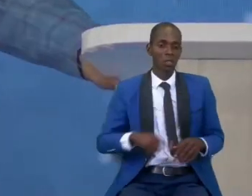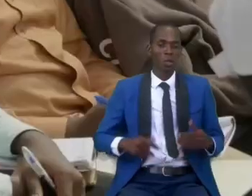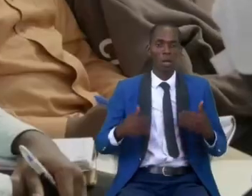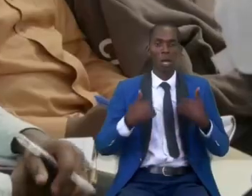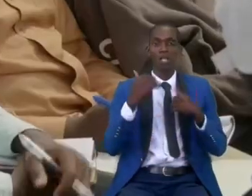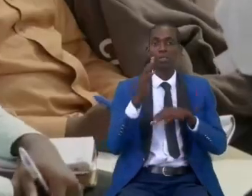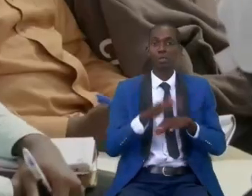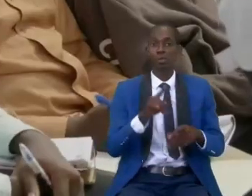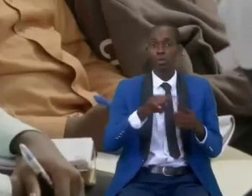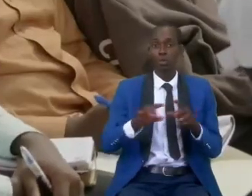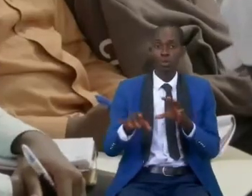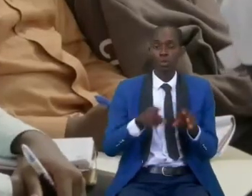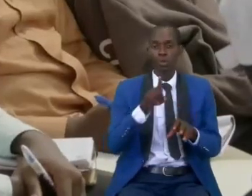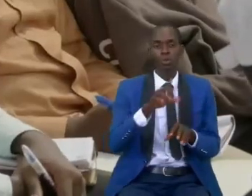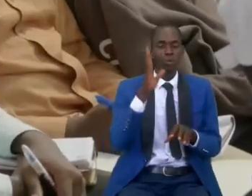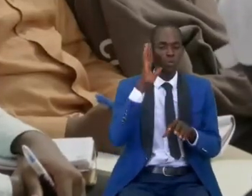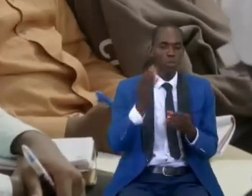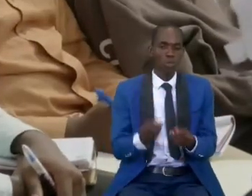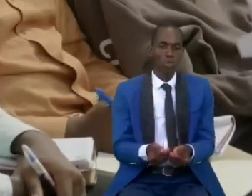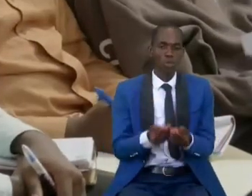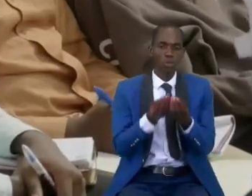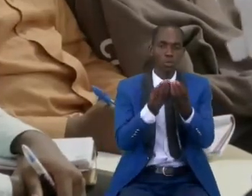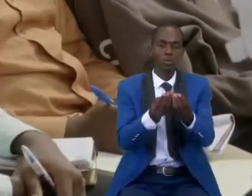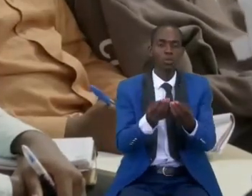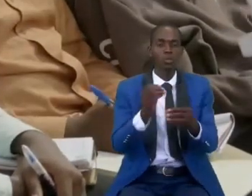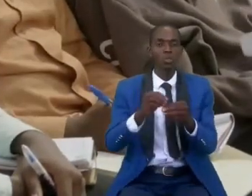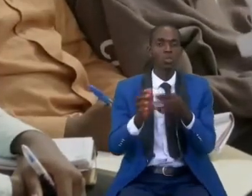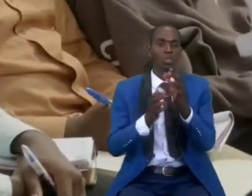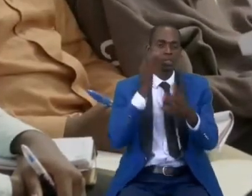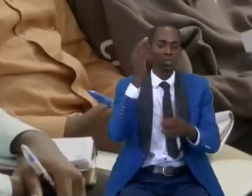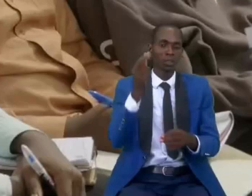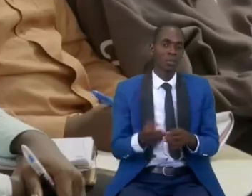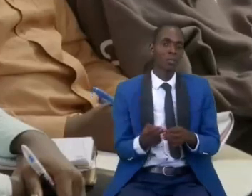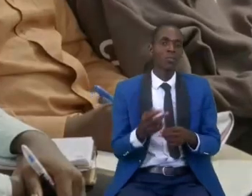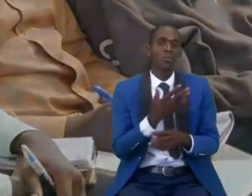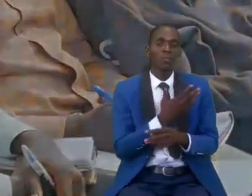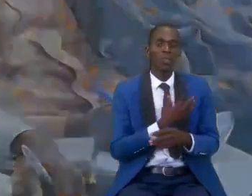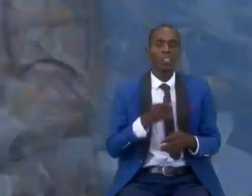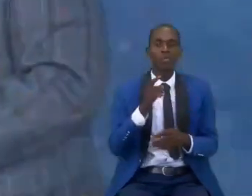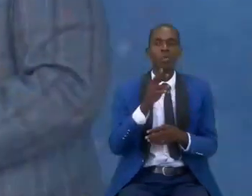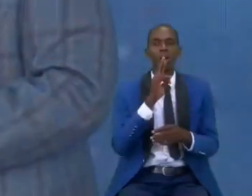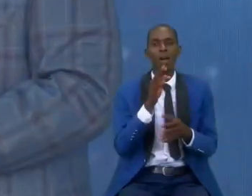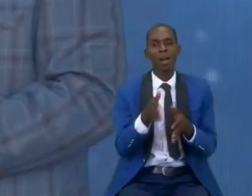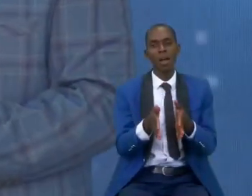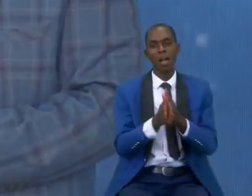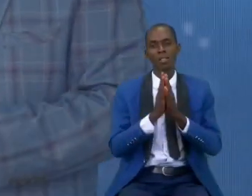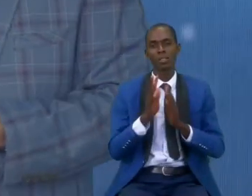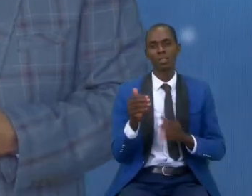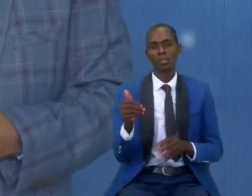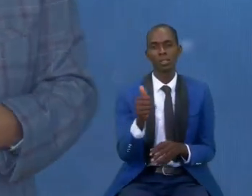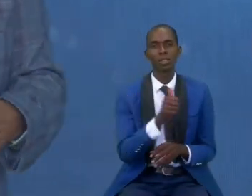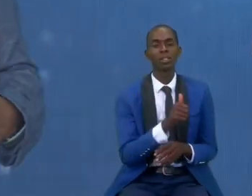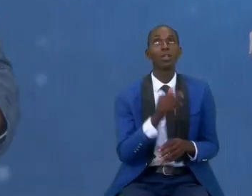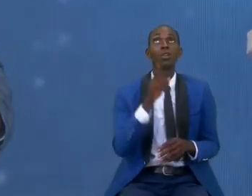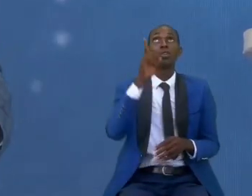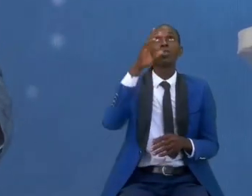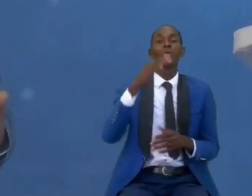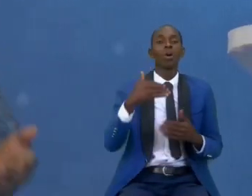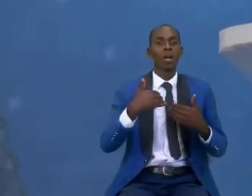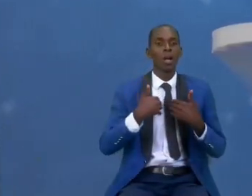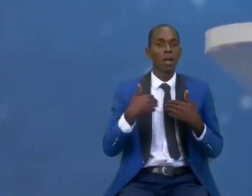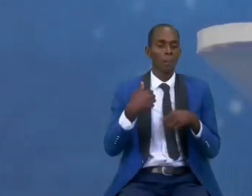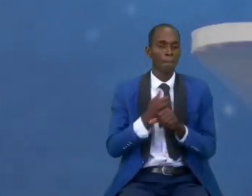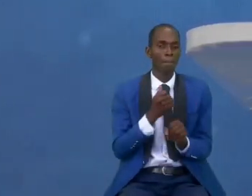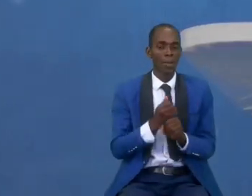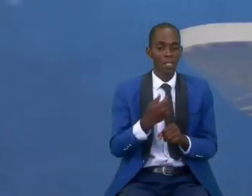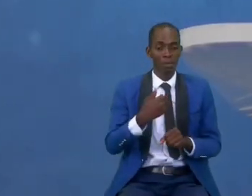Jesus' name. And so you're asking yourself, as God has made me for excellence, do I still have the